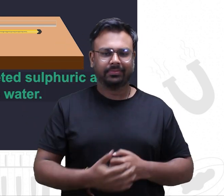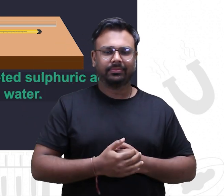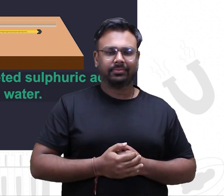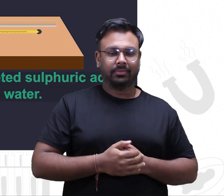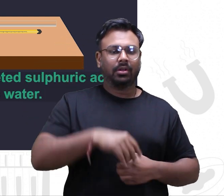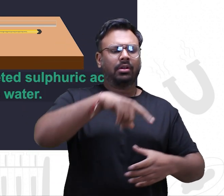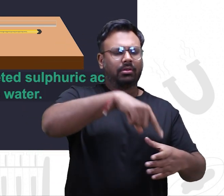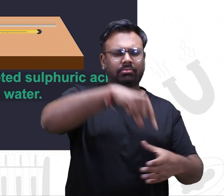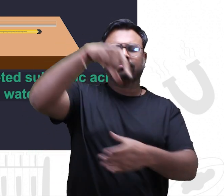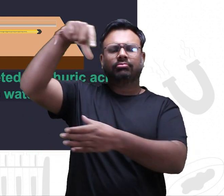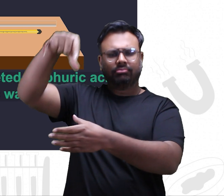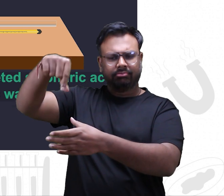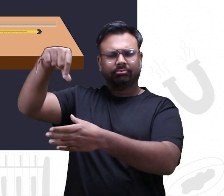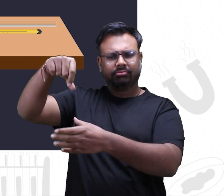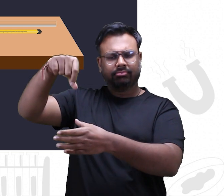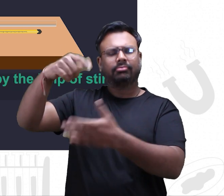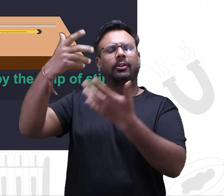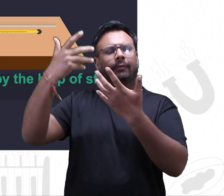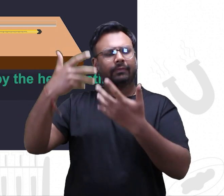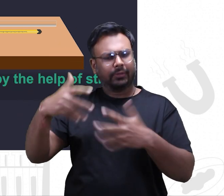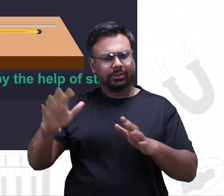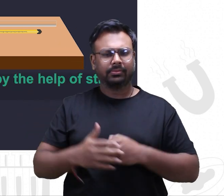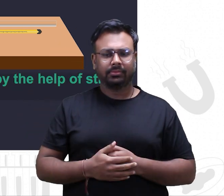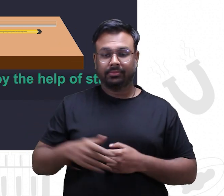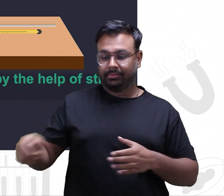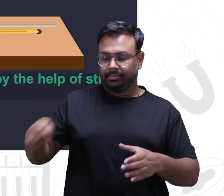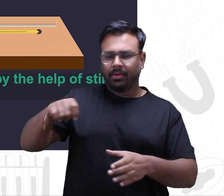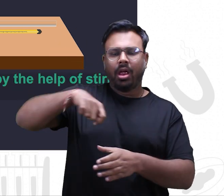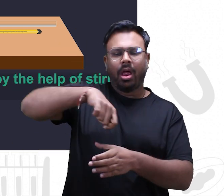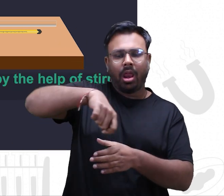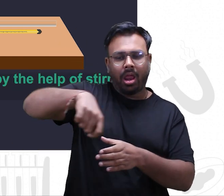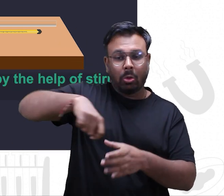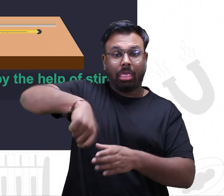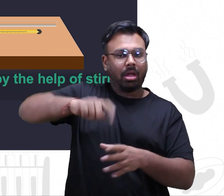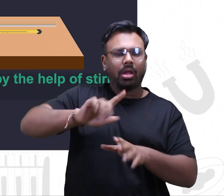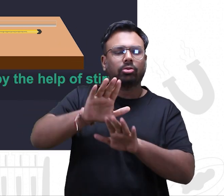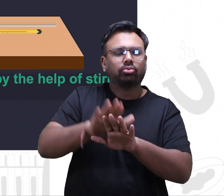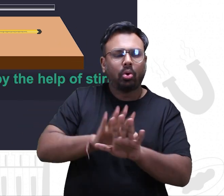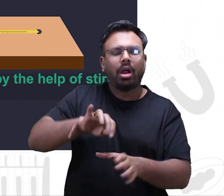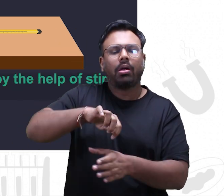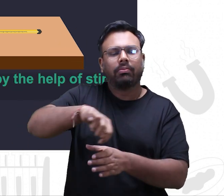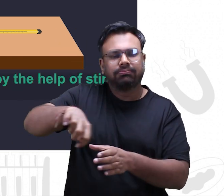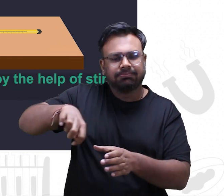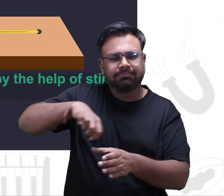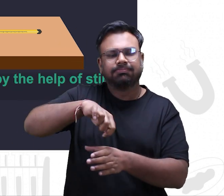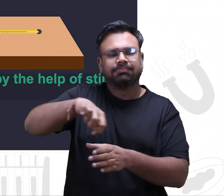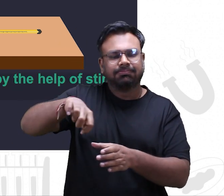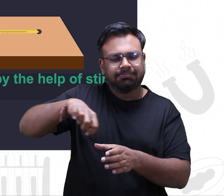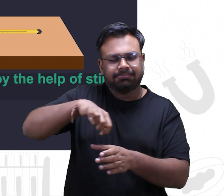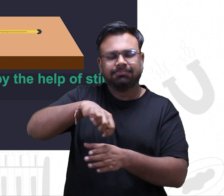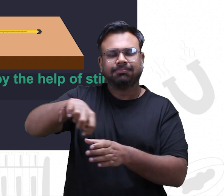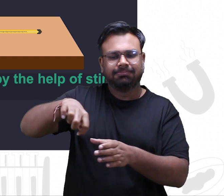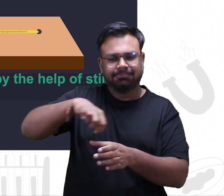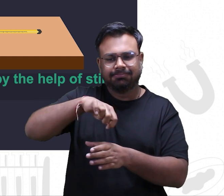the sulfuric acid to water. After adding the acid to water, stir the above solution gently by